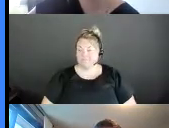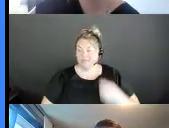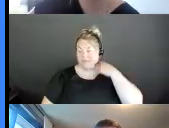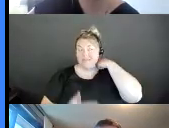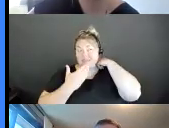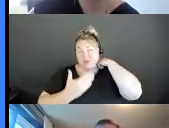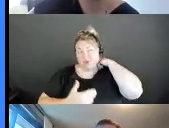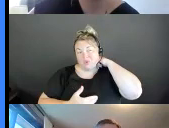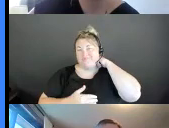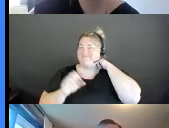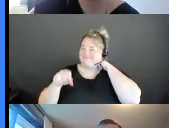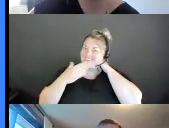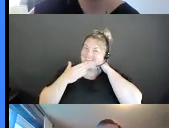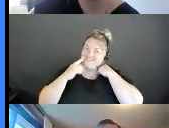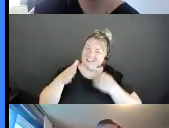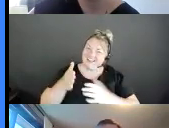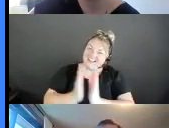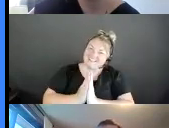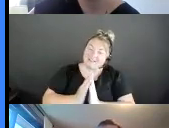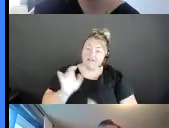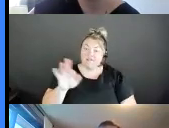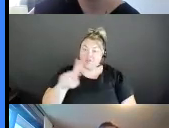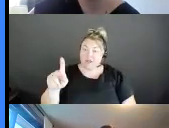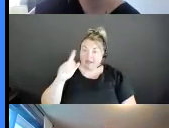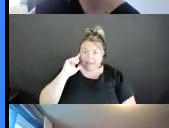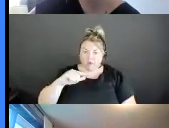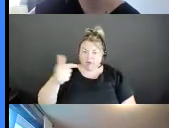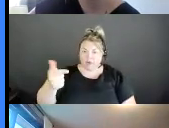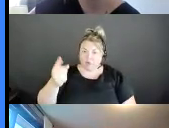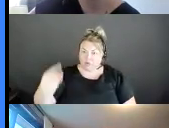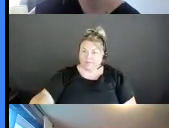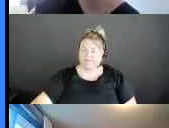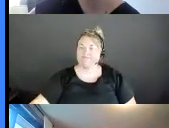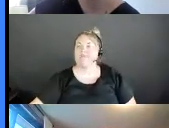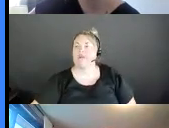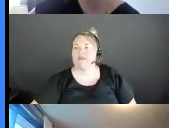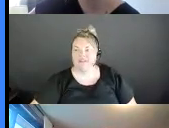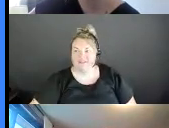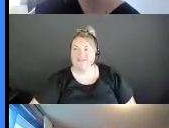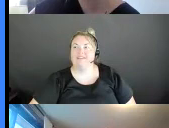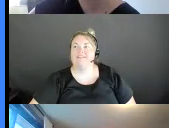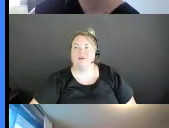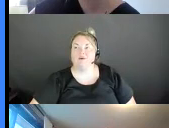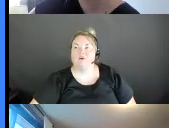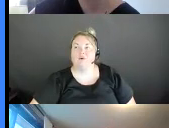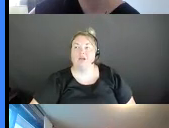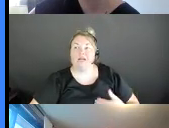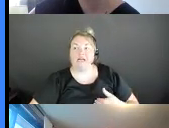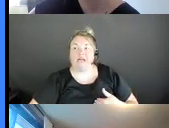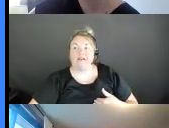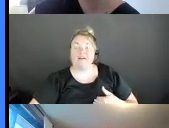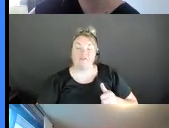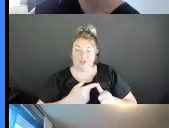Thank you. Yeah, thank you for asking. Frank, over to you, I think. Thanks, Tom. First confession, I have not dug